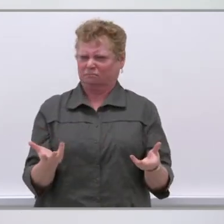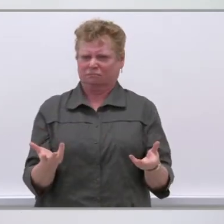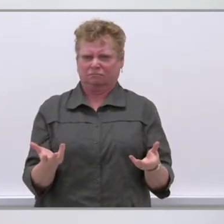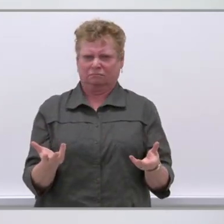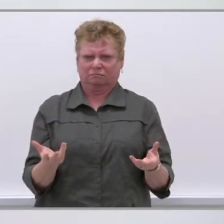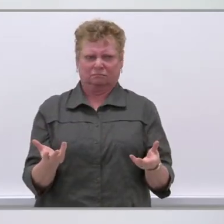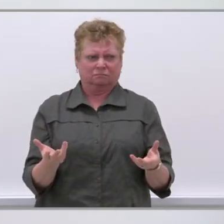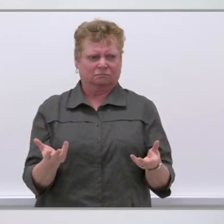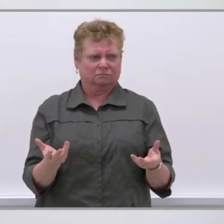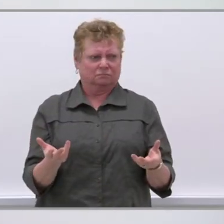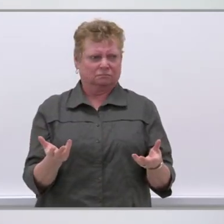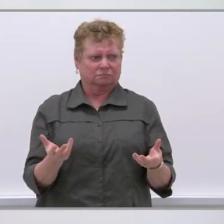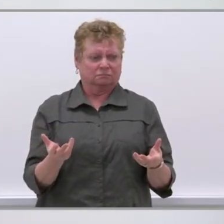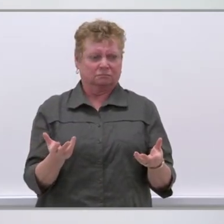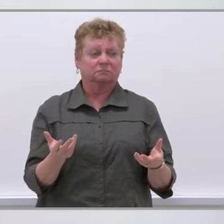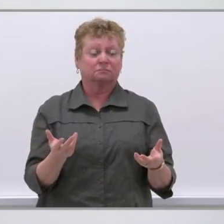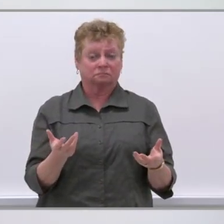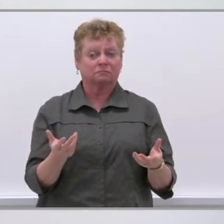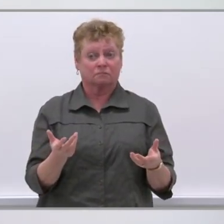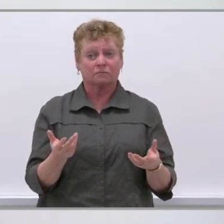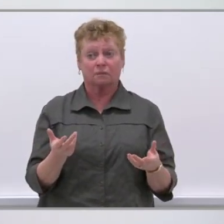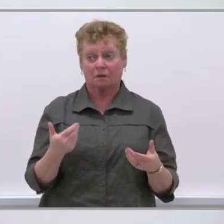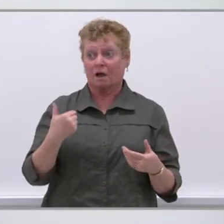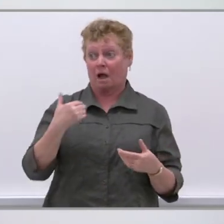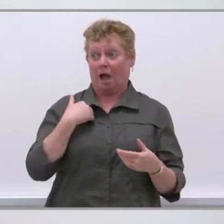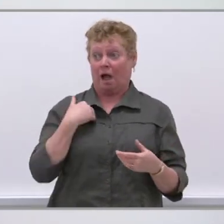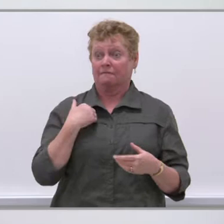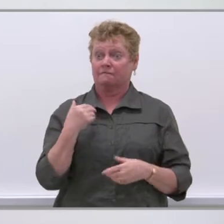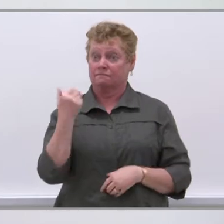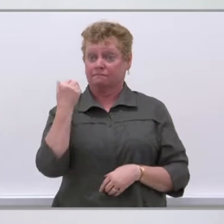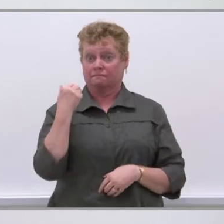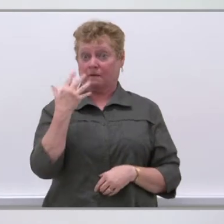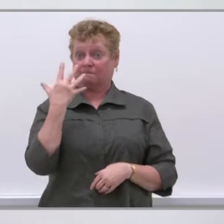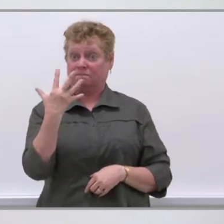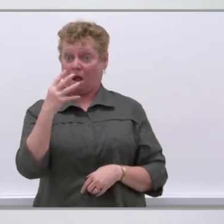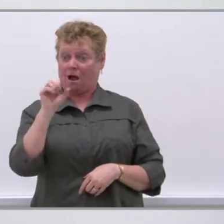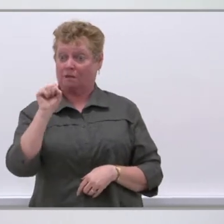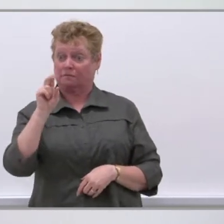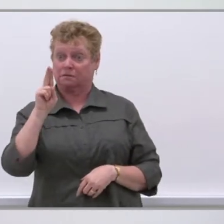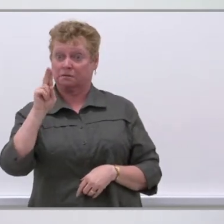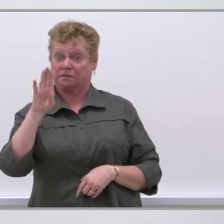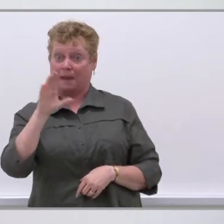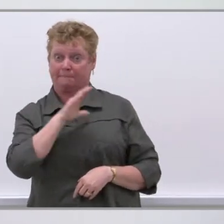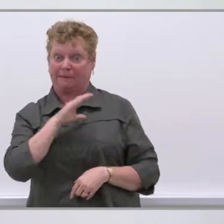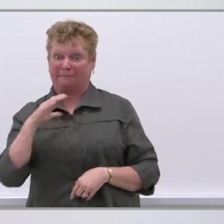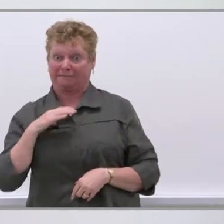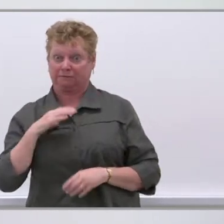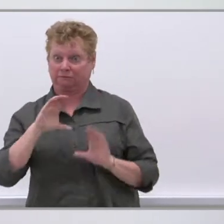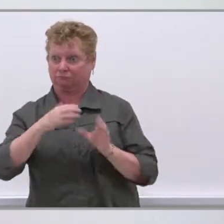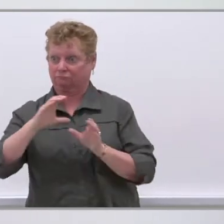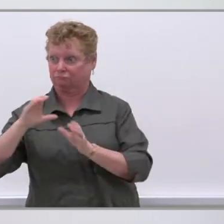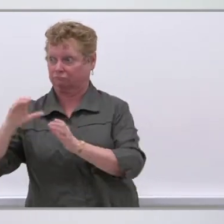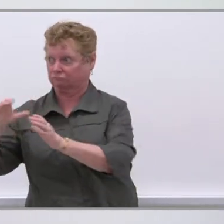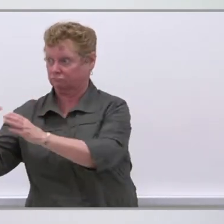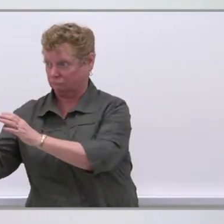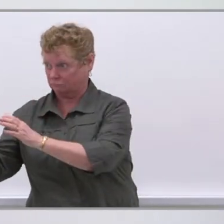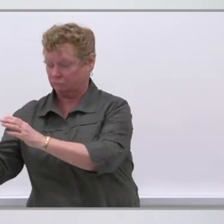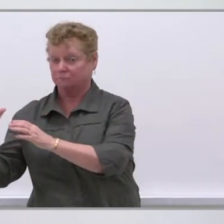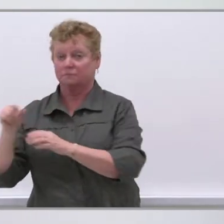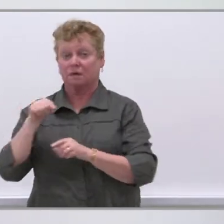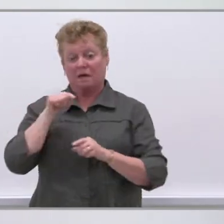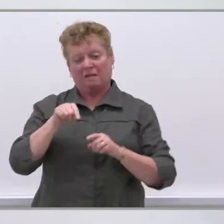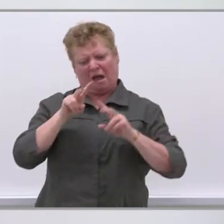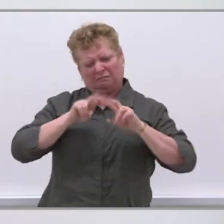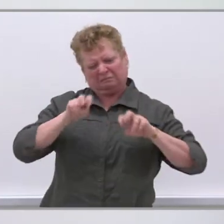Well, we set up 5 subcommittees, and each of those subcommittees looked at